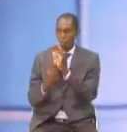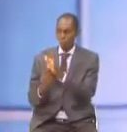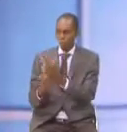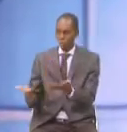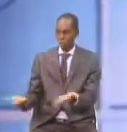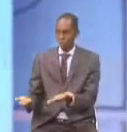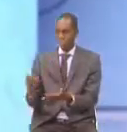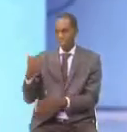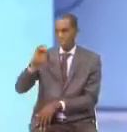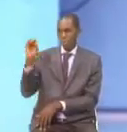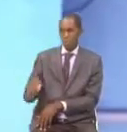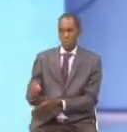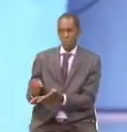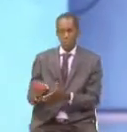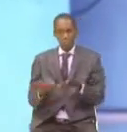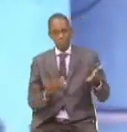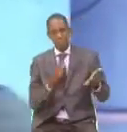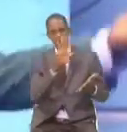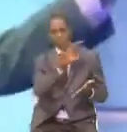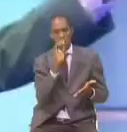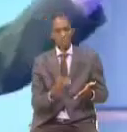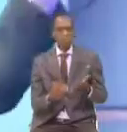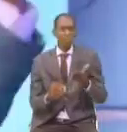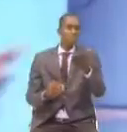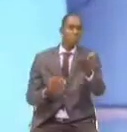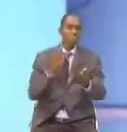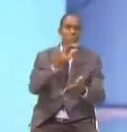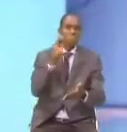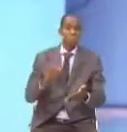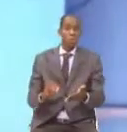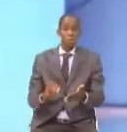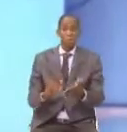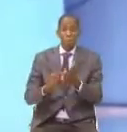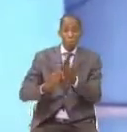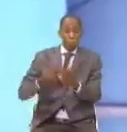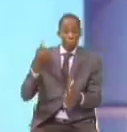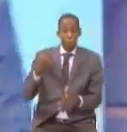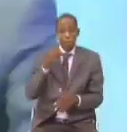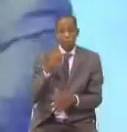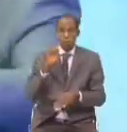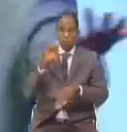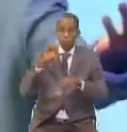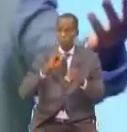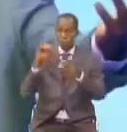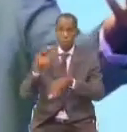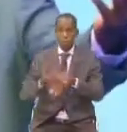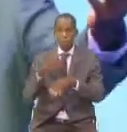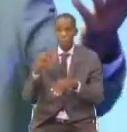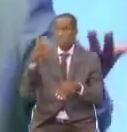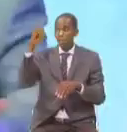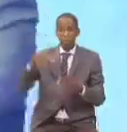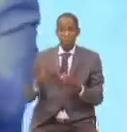another 5%, then another 20%. The moment the light comes, the whole room